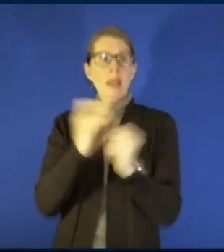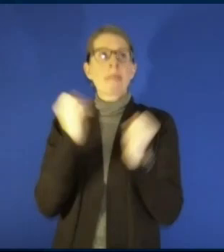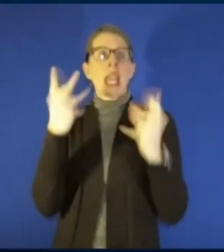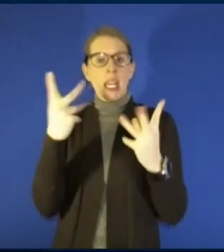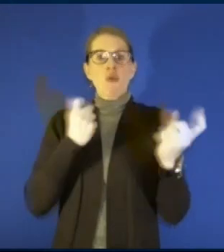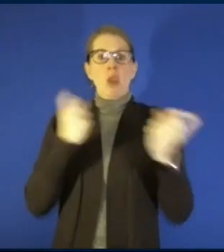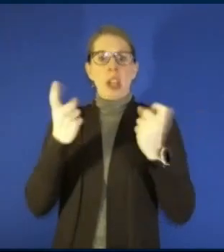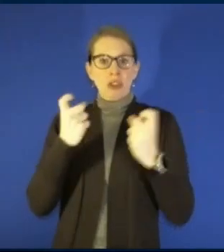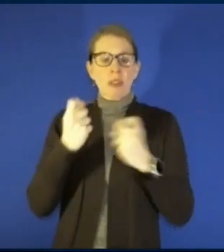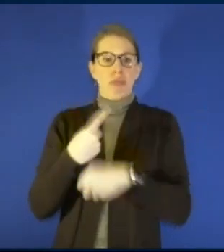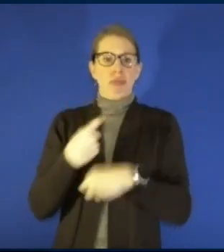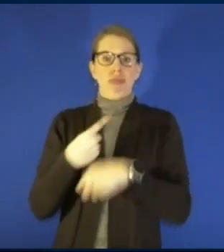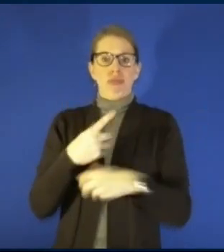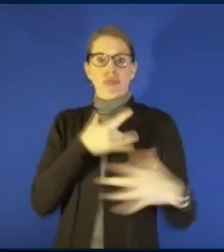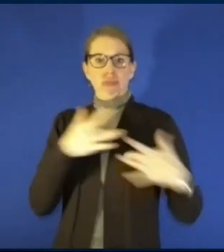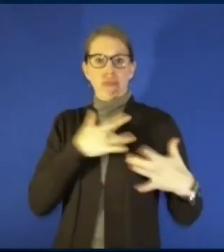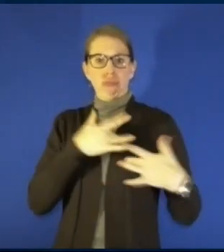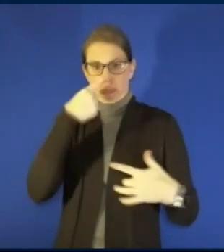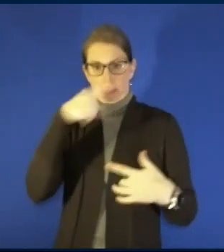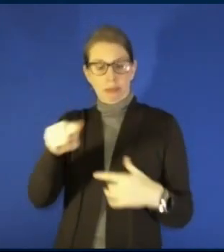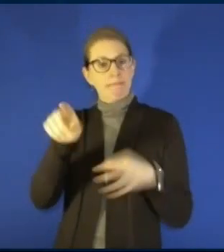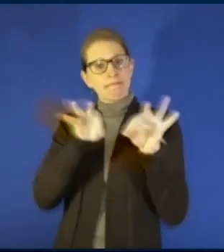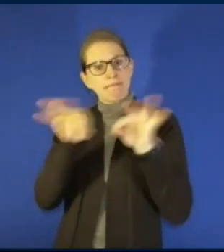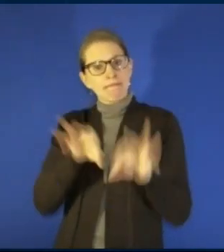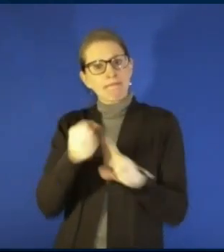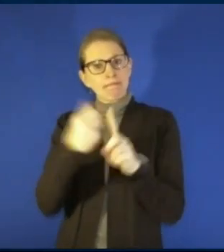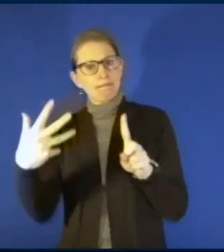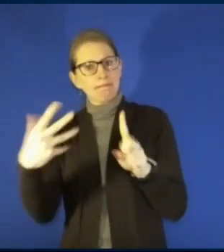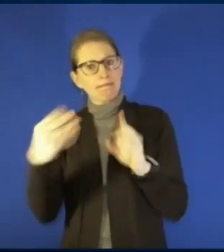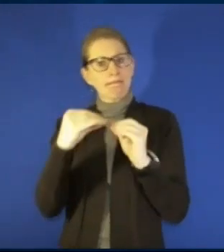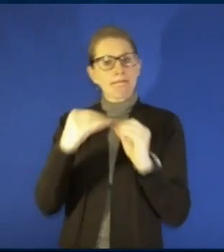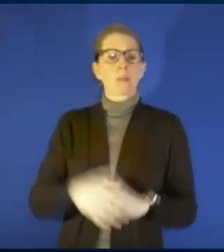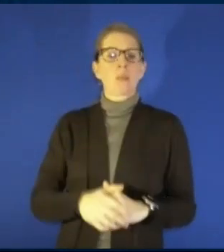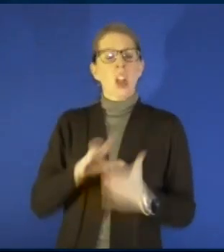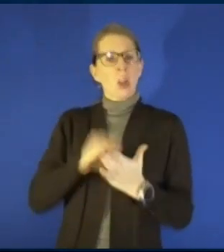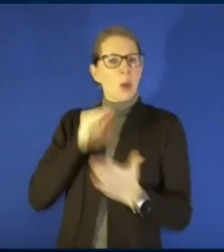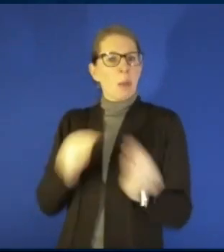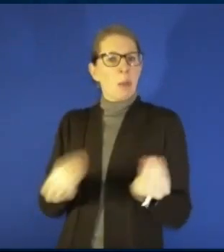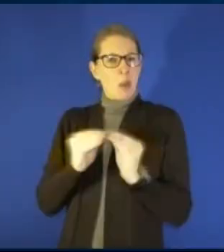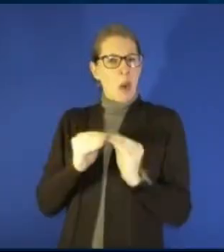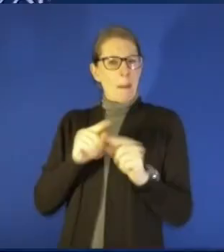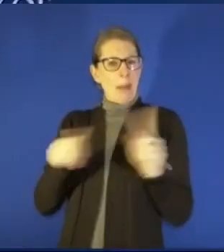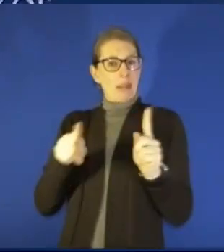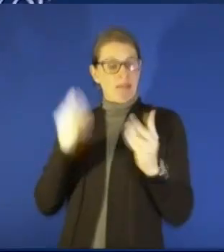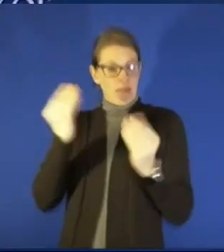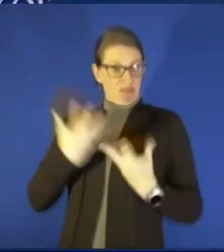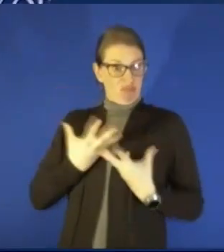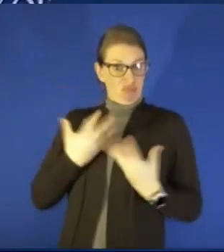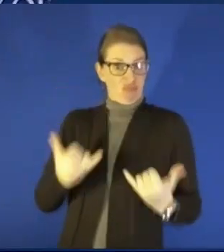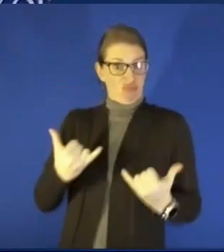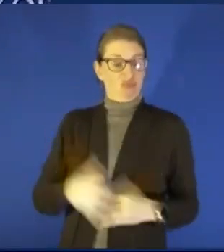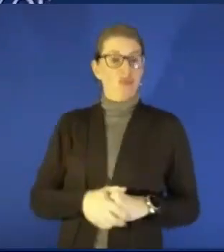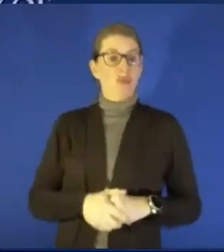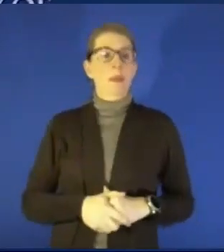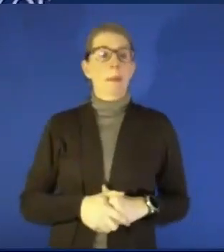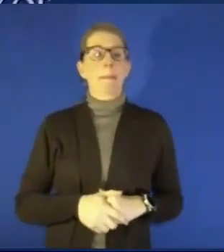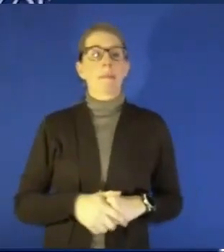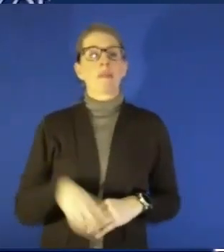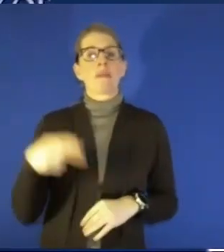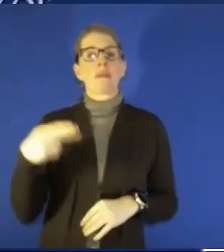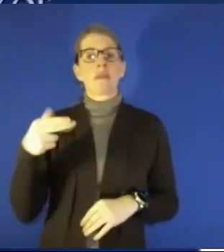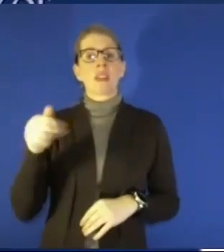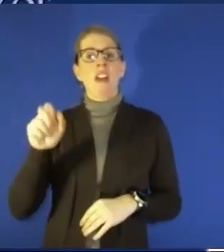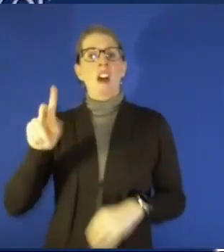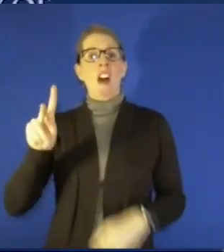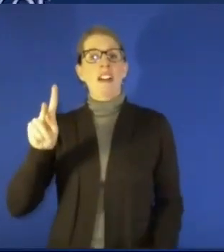that, some concerns, and a lot still to learn. But what can you tell us right now? Yeah, you bet. And Hawkeye will jump right in here with me. You